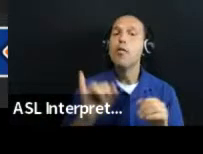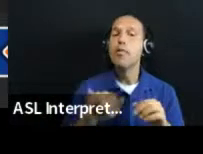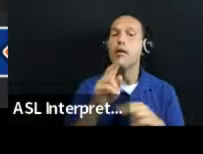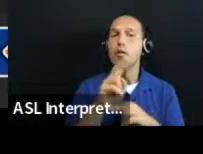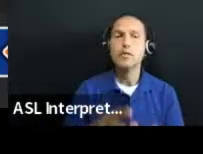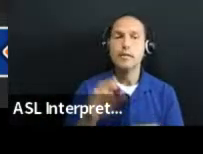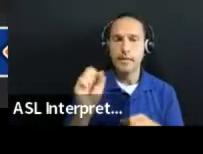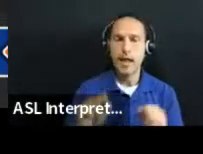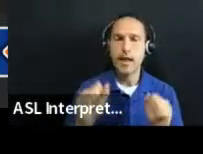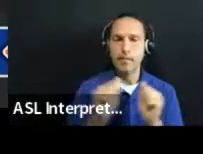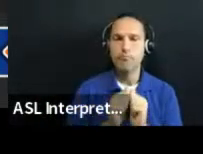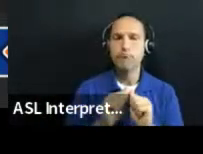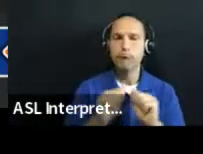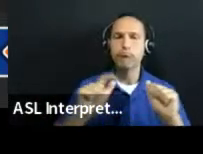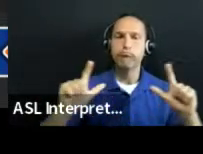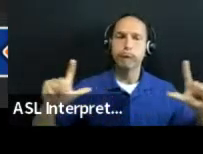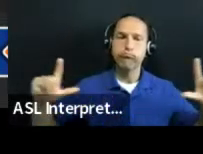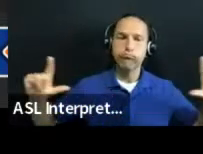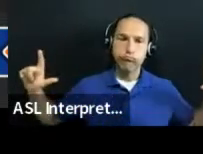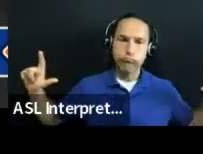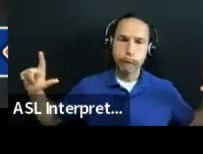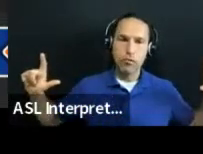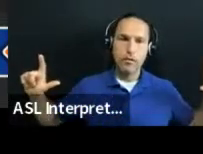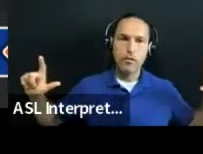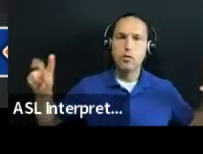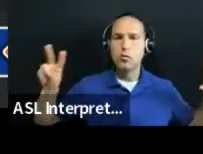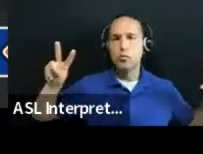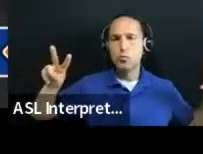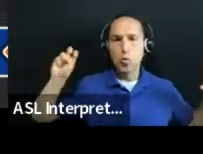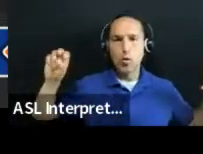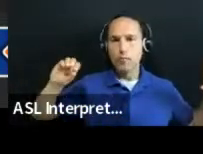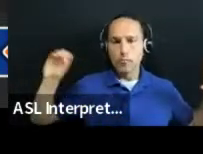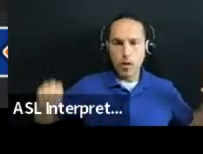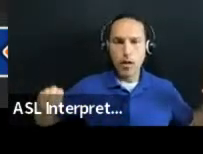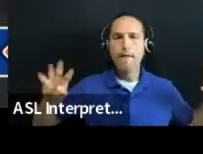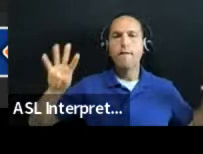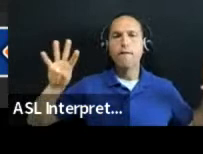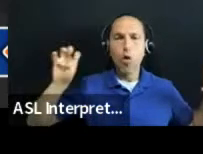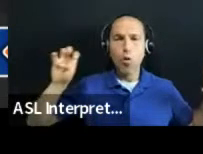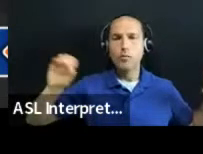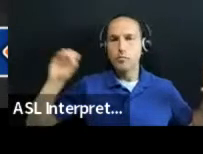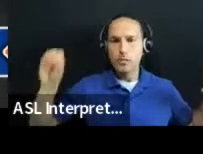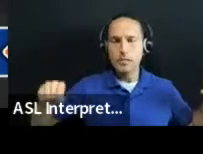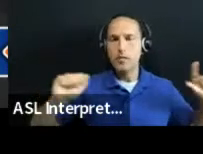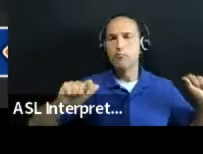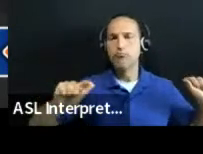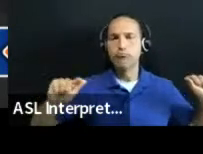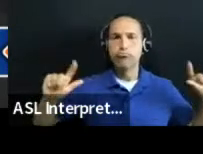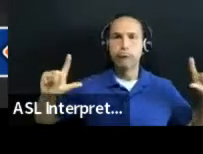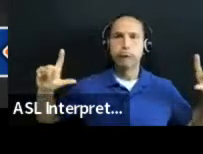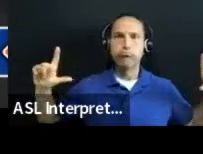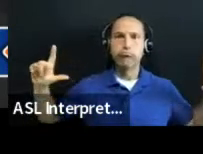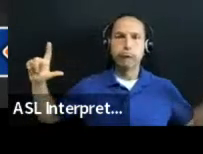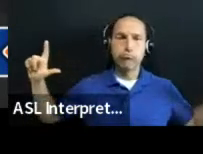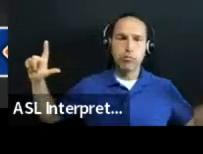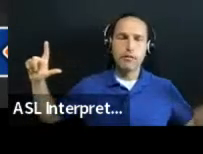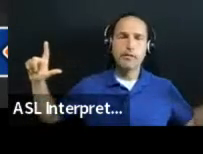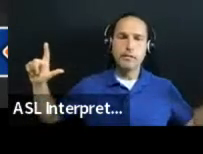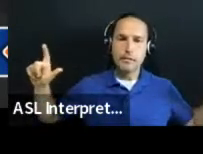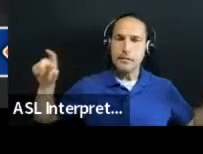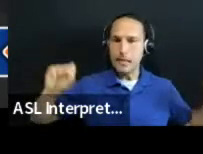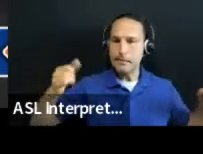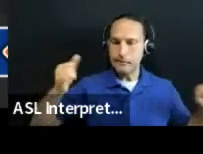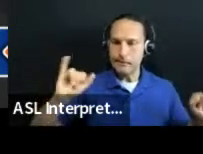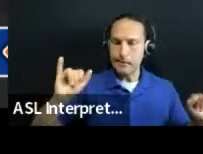can enlarge the content to 200% and 400% without losing the content, right? At